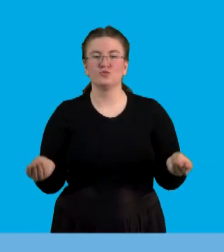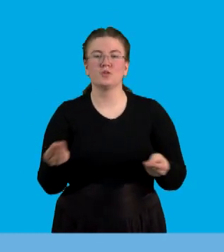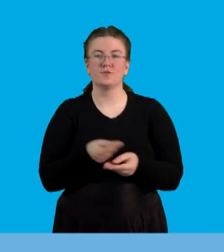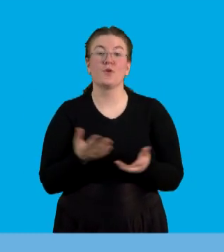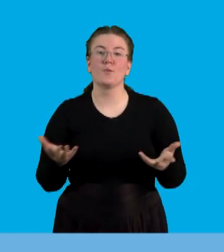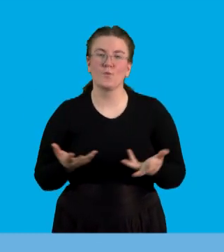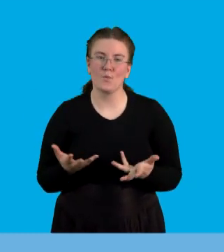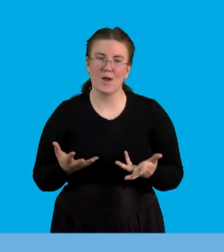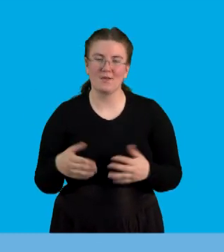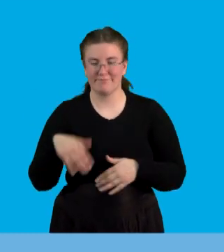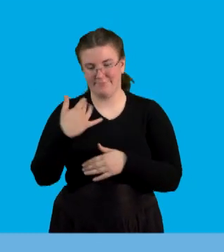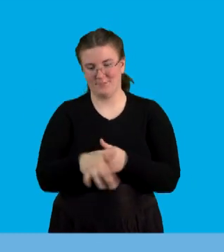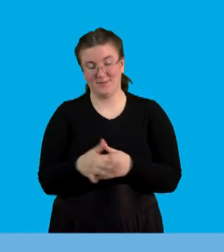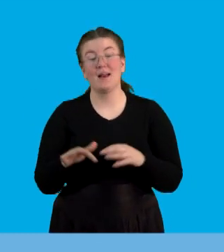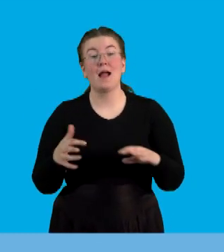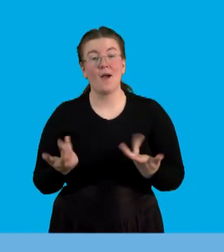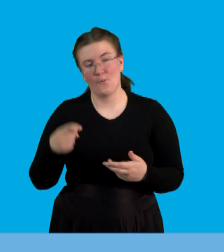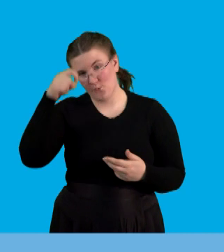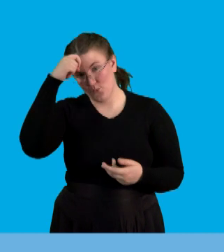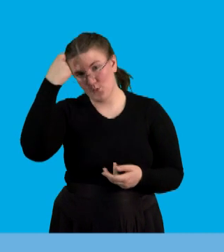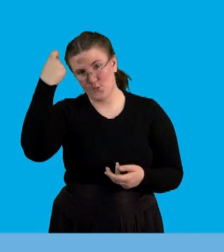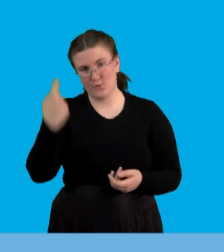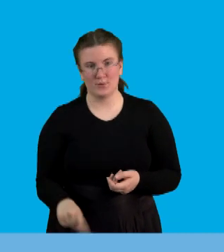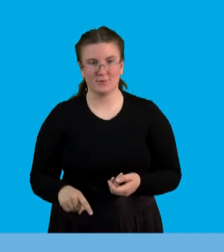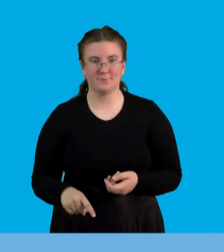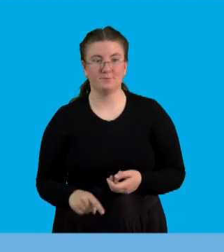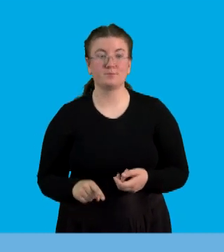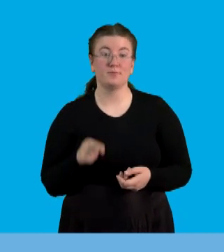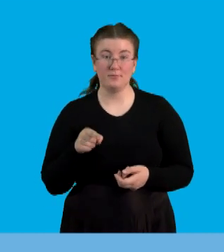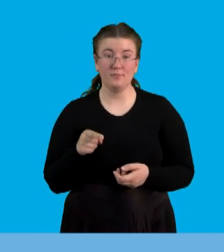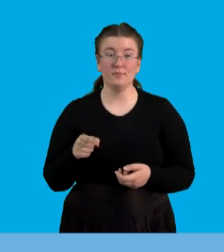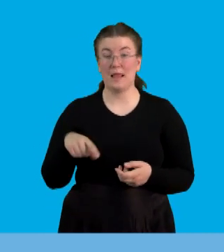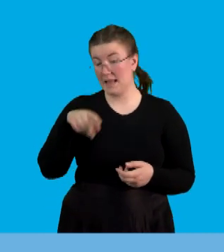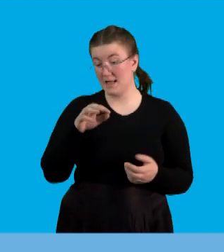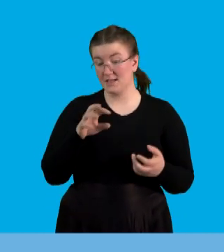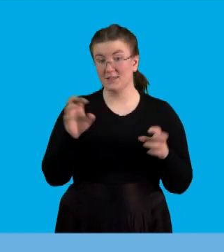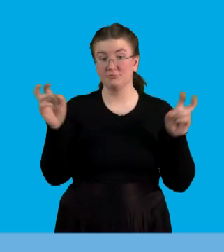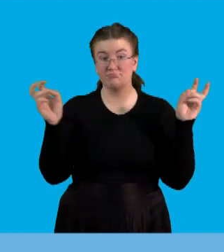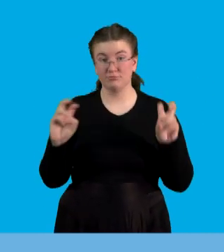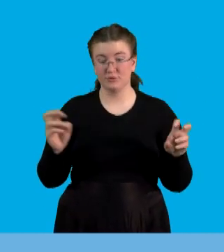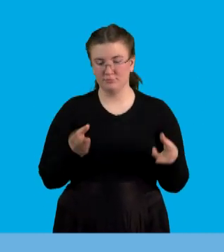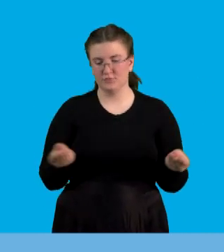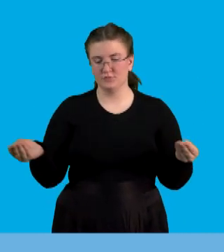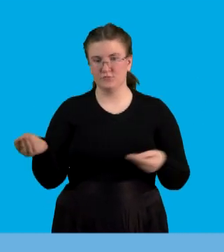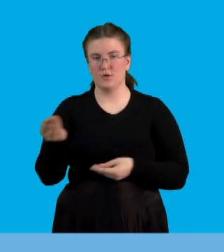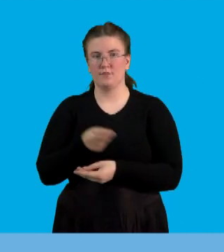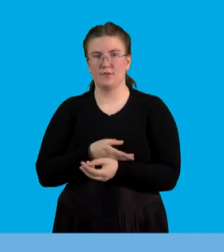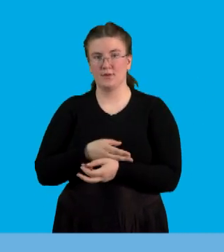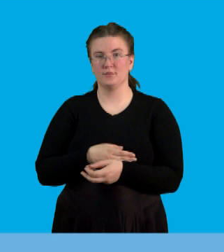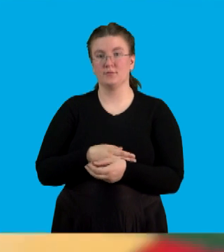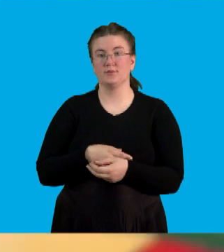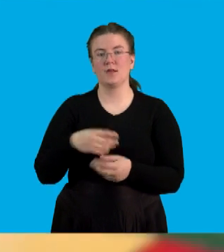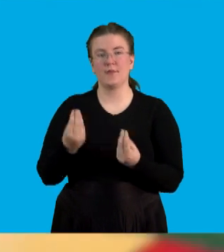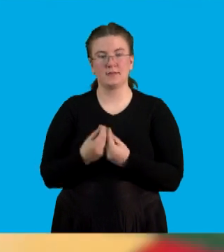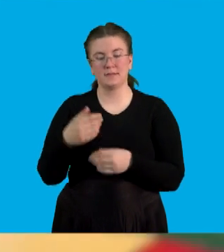heat. So when these electrons are using that energy supplied by the cells, that energy is going to be transferred into the